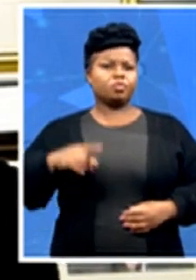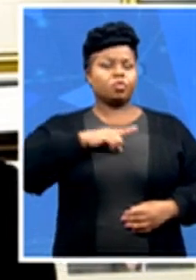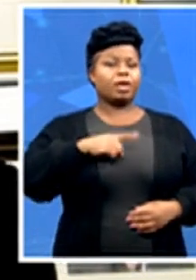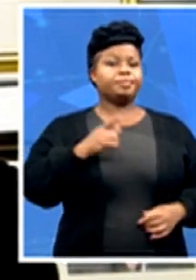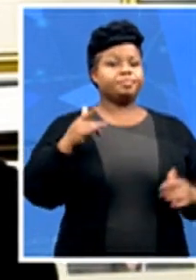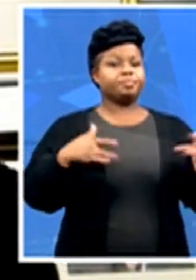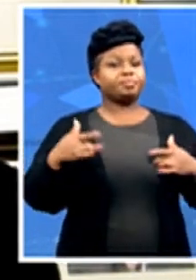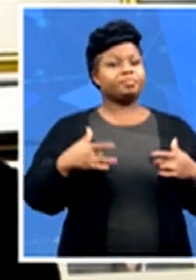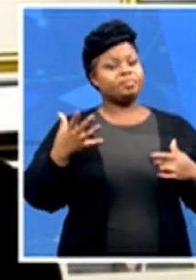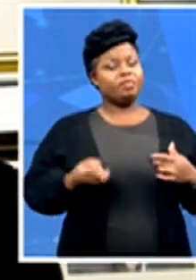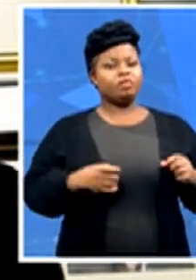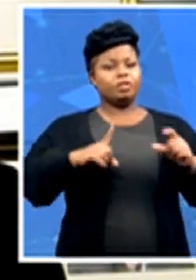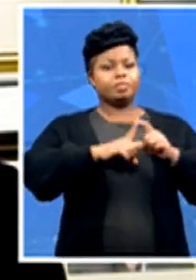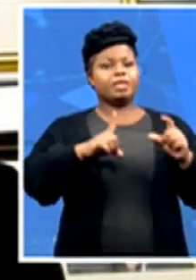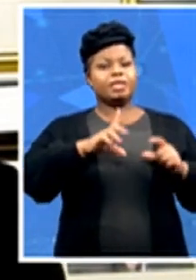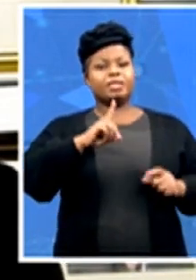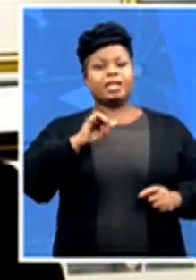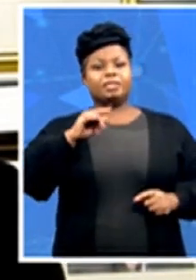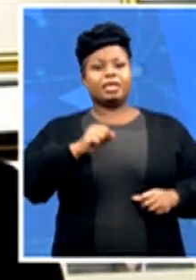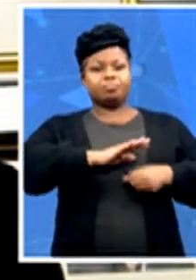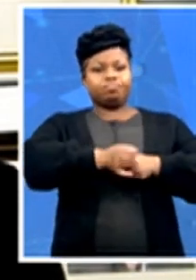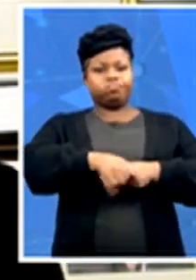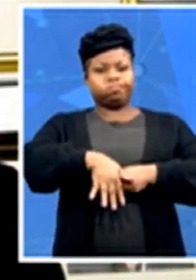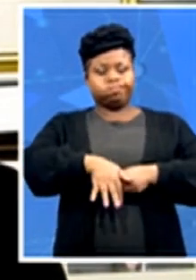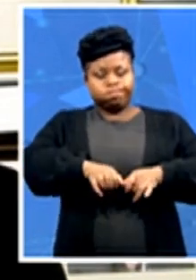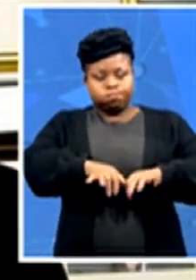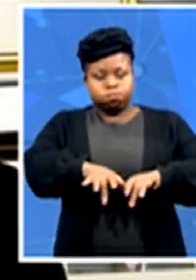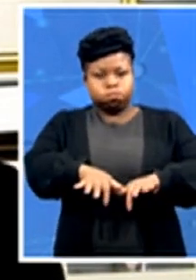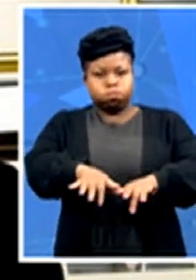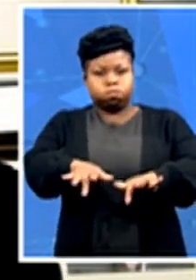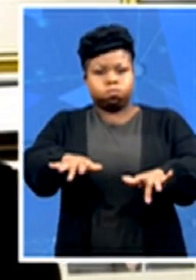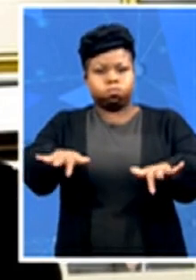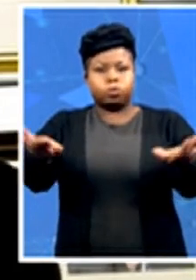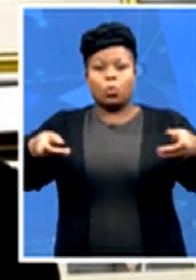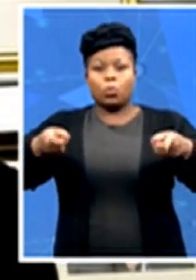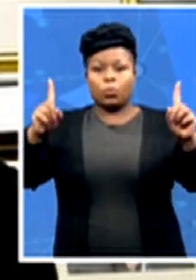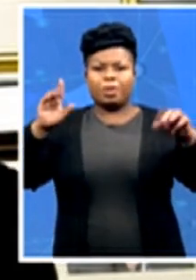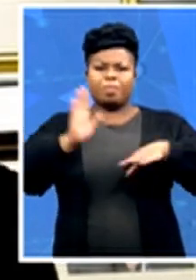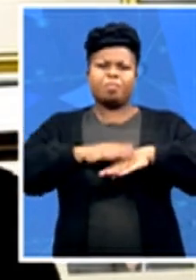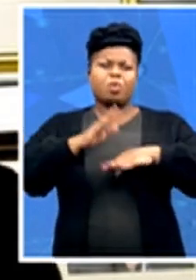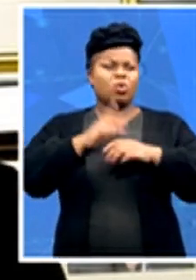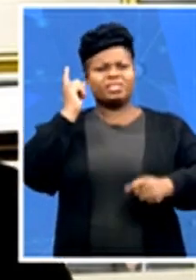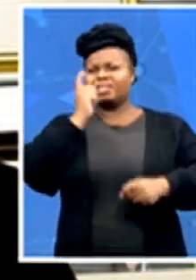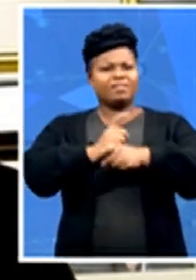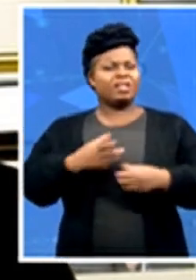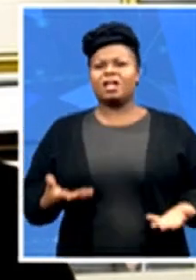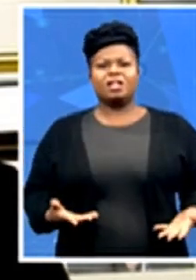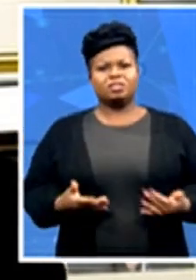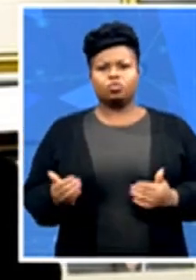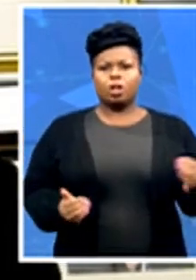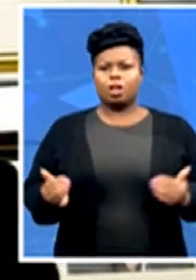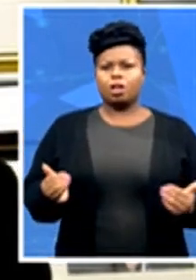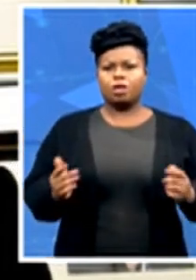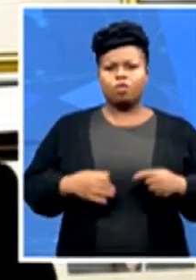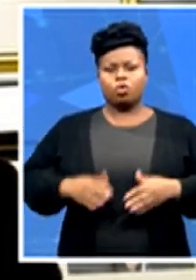is spreading so fast, it's making it more difficult for us to achieve herd protection, in